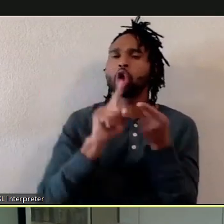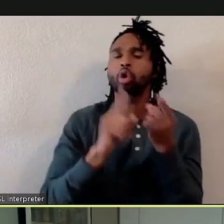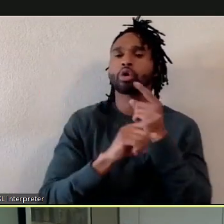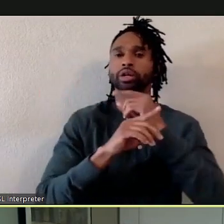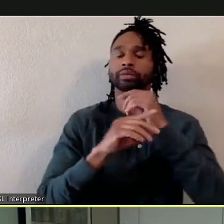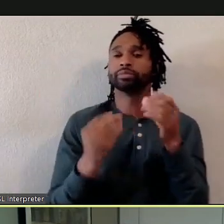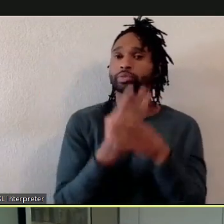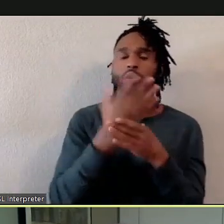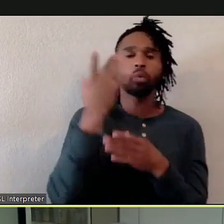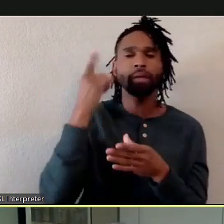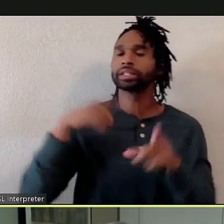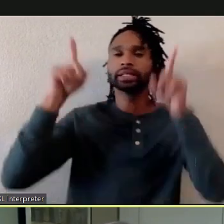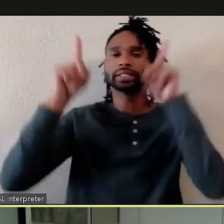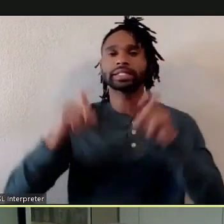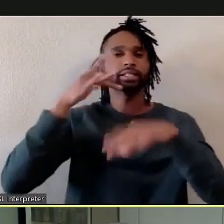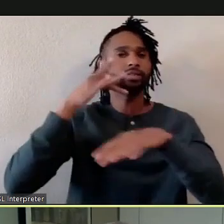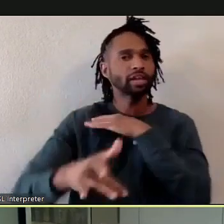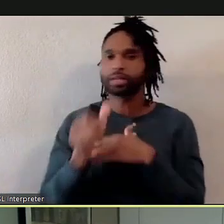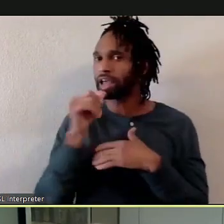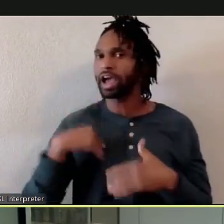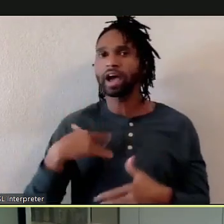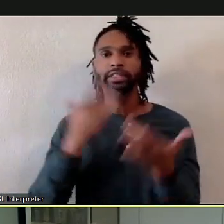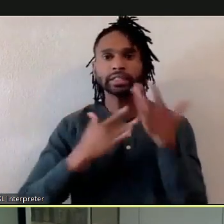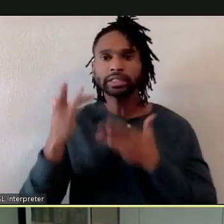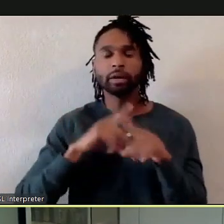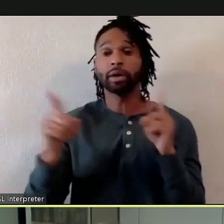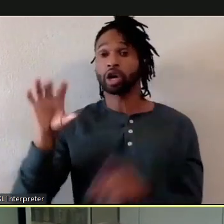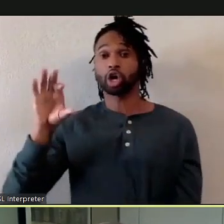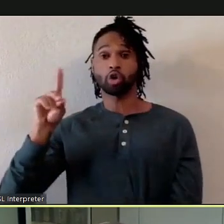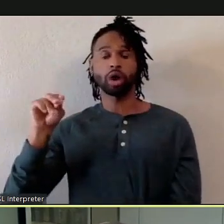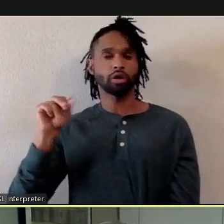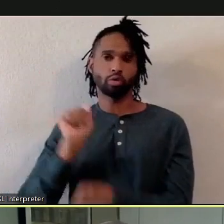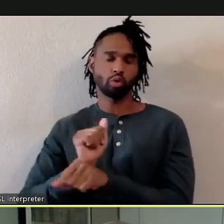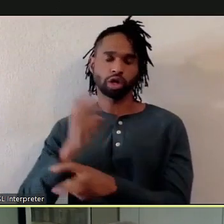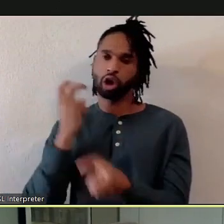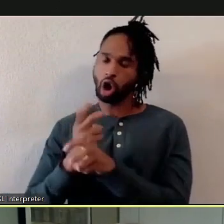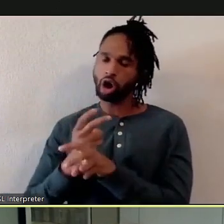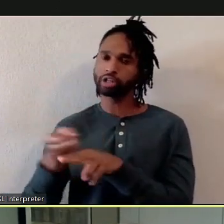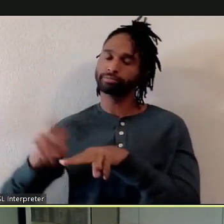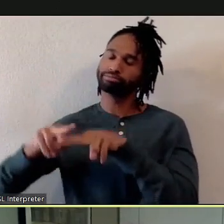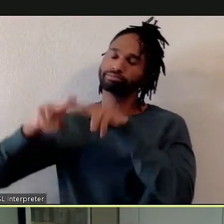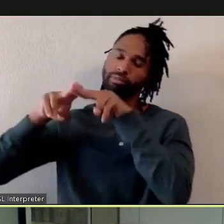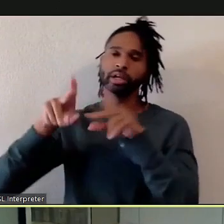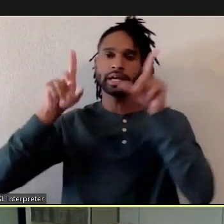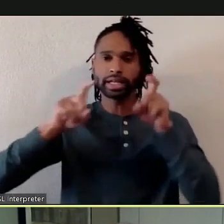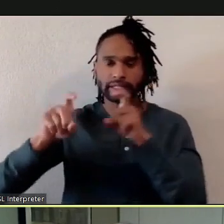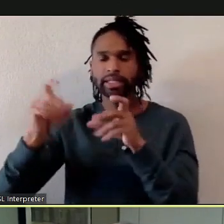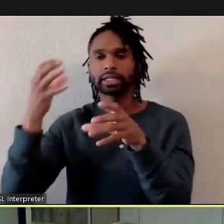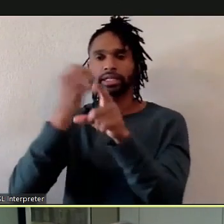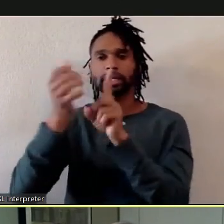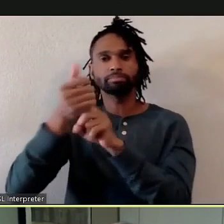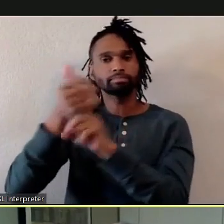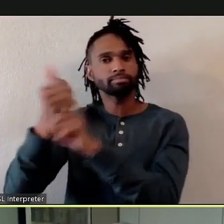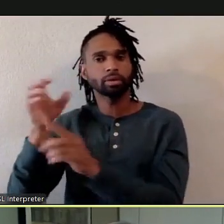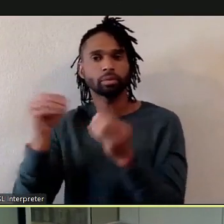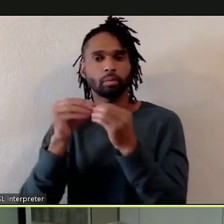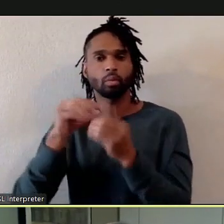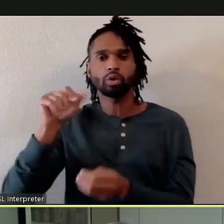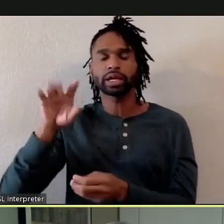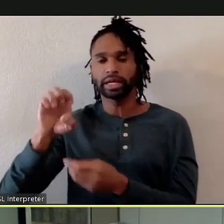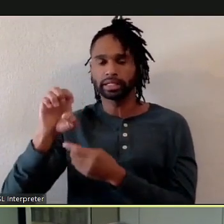testing available at that time, but Colorado has been working hard to increase testing availability to capture more cases. And we want to keep